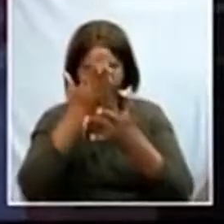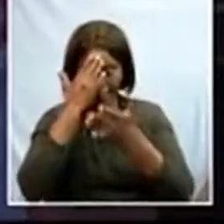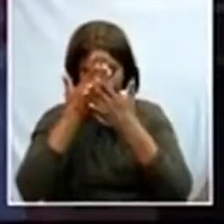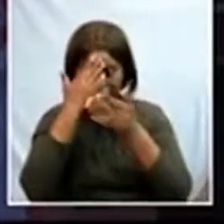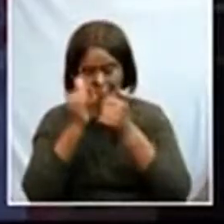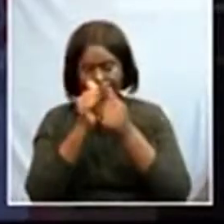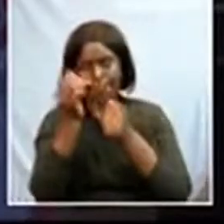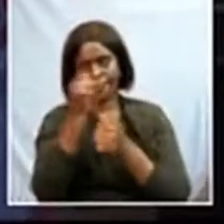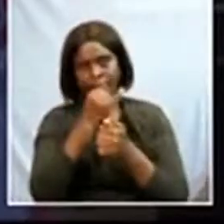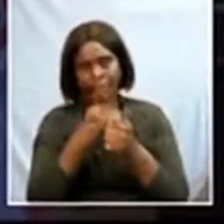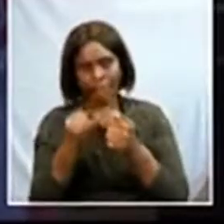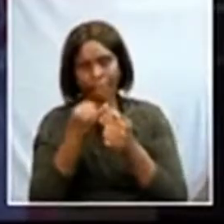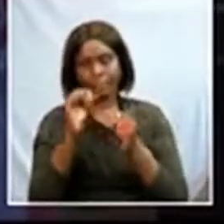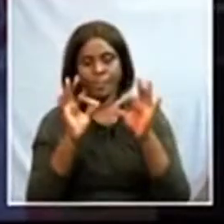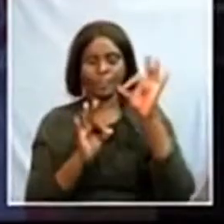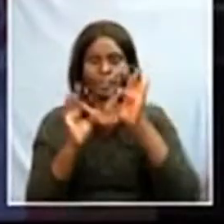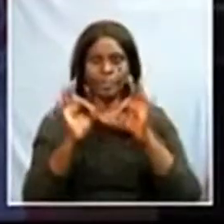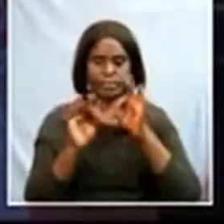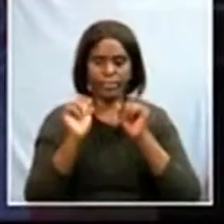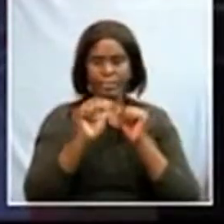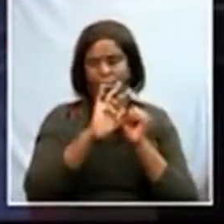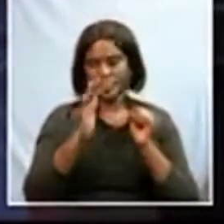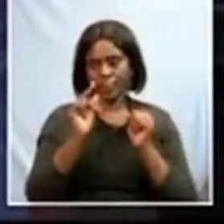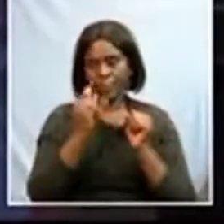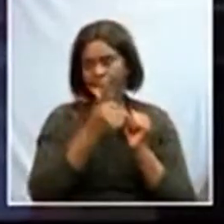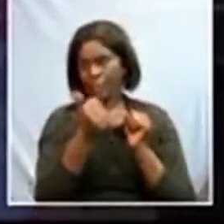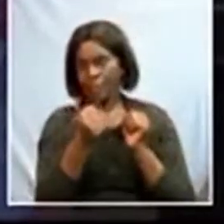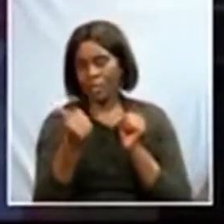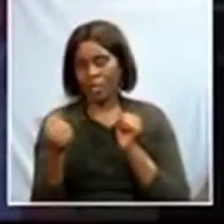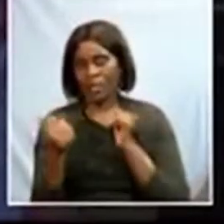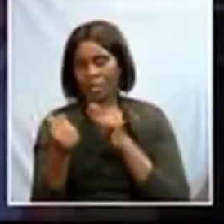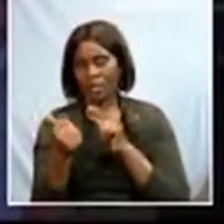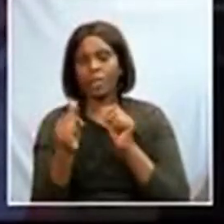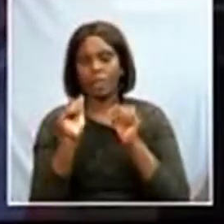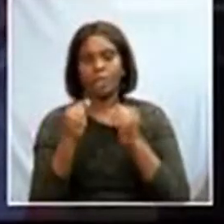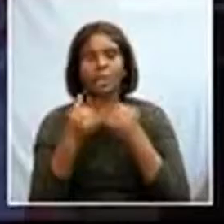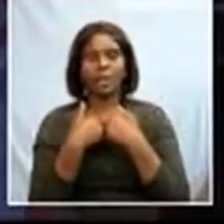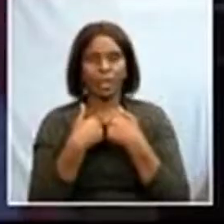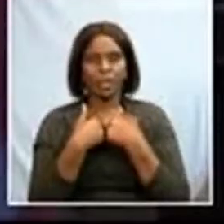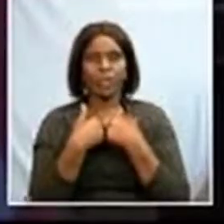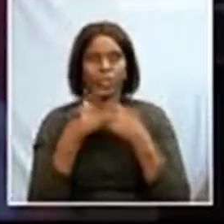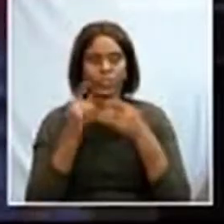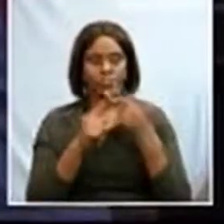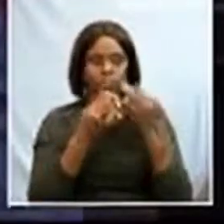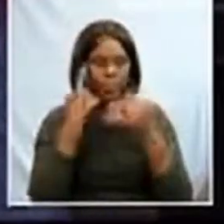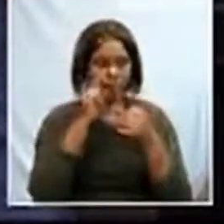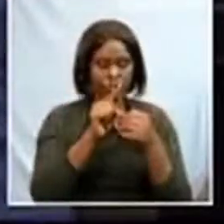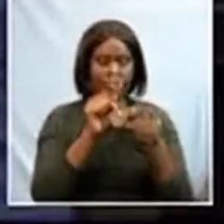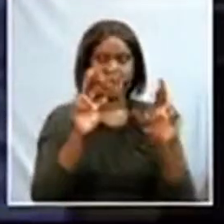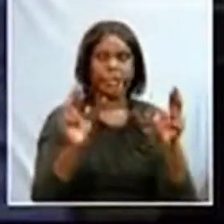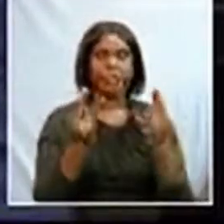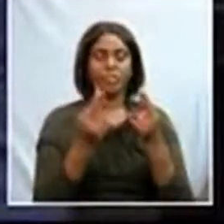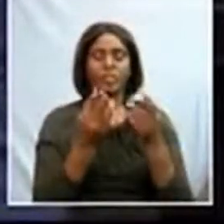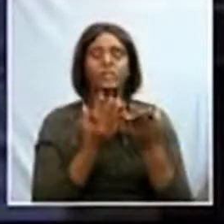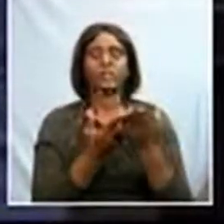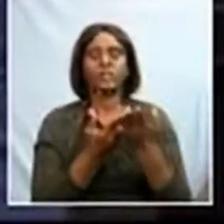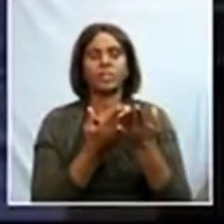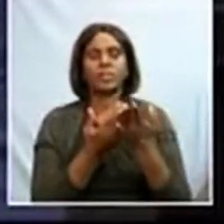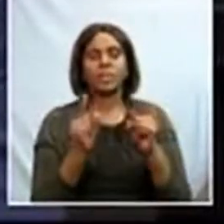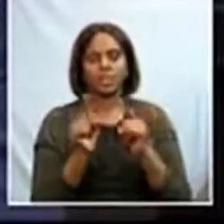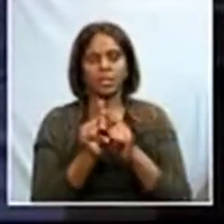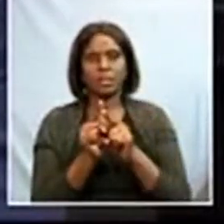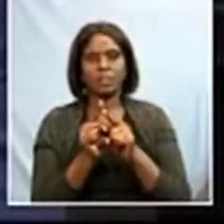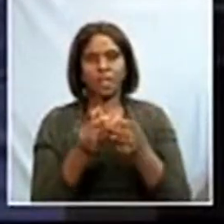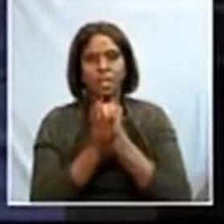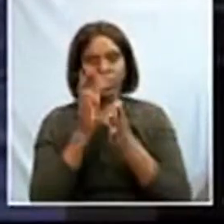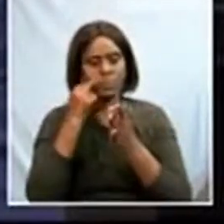and fashion, they may go. But those others, we may have to wait for that reconciliation and